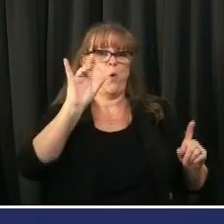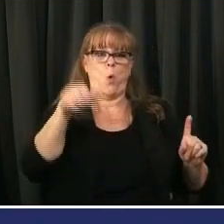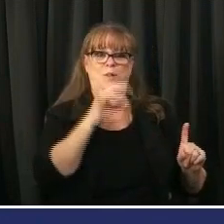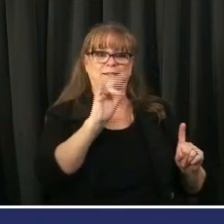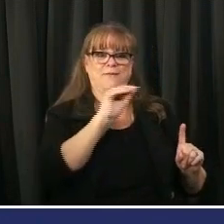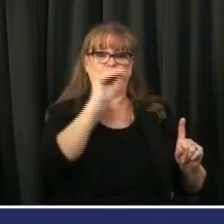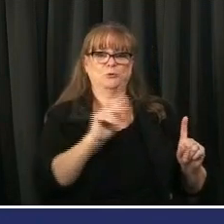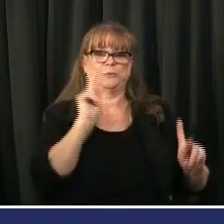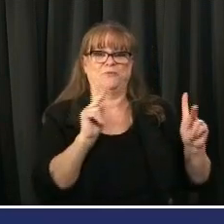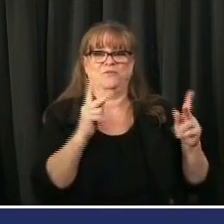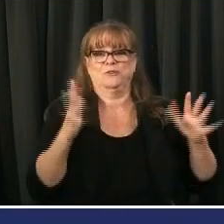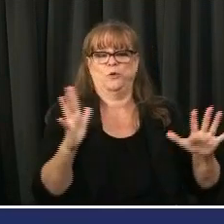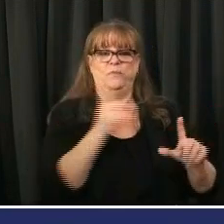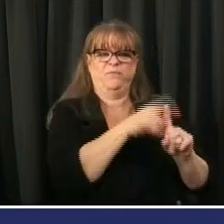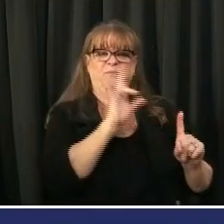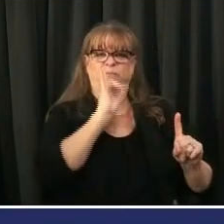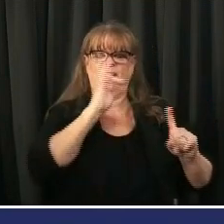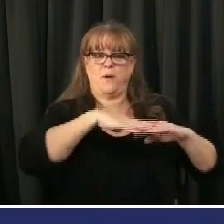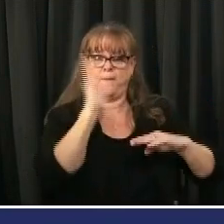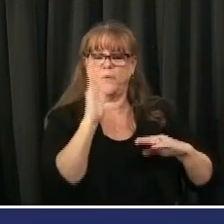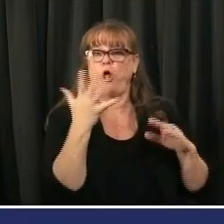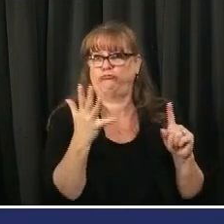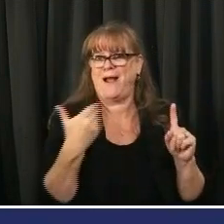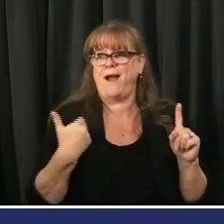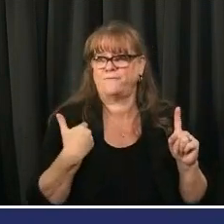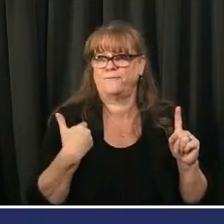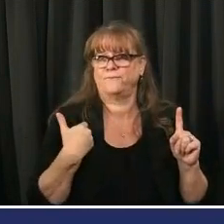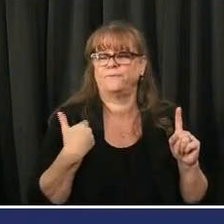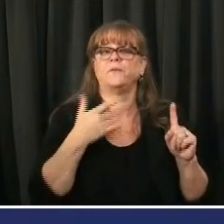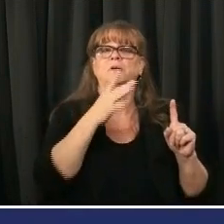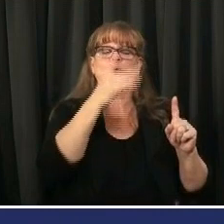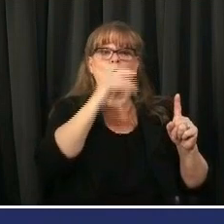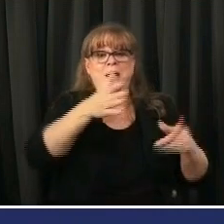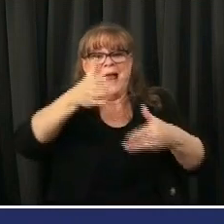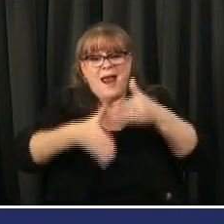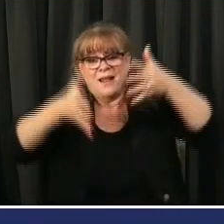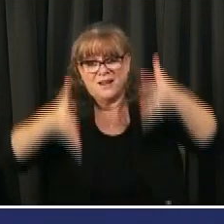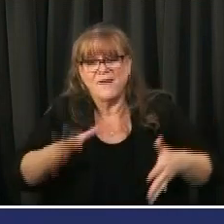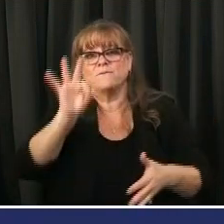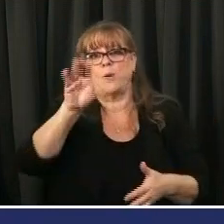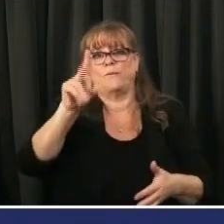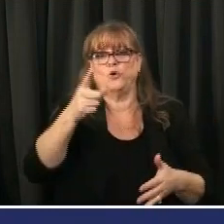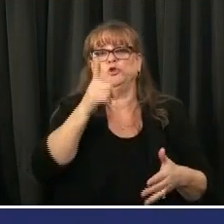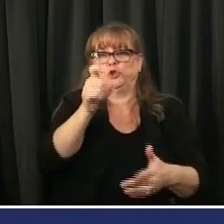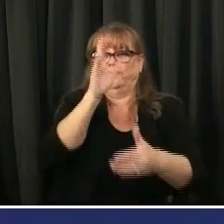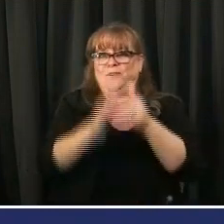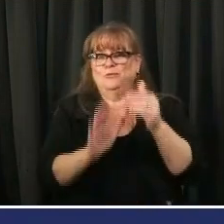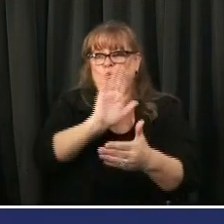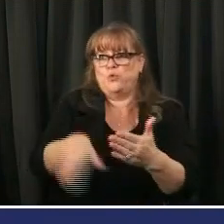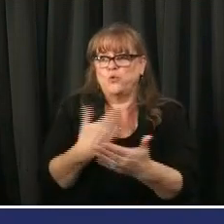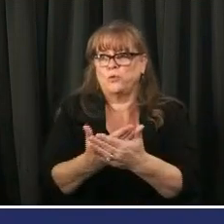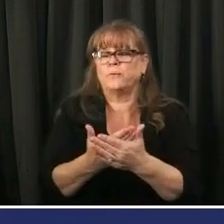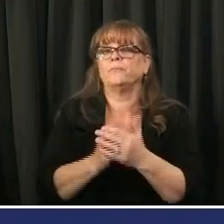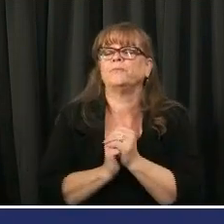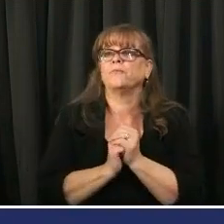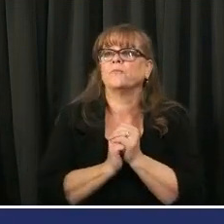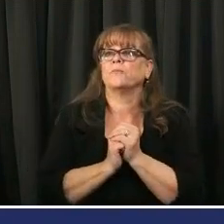a baseline. We were very conservative in setting that wildly important goal. We will achieve that. But there's no question